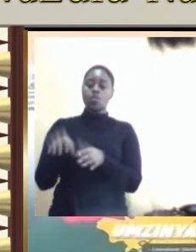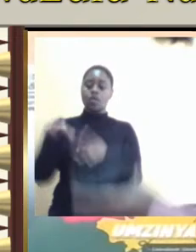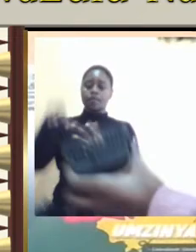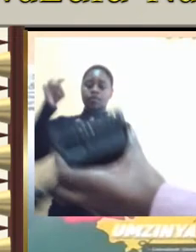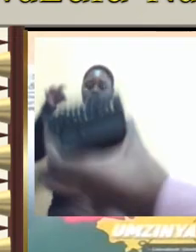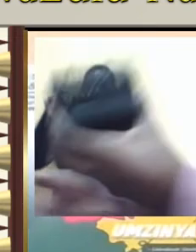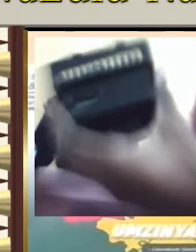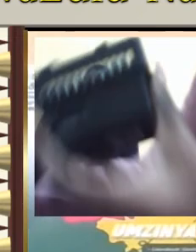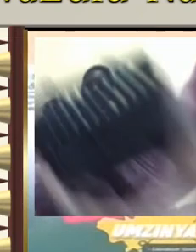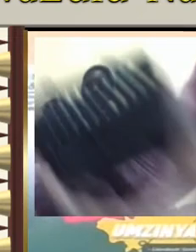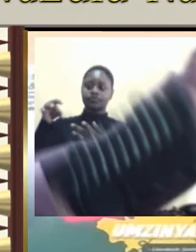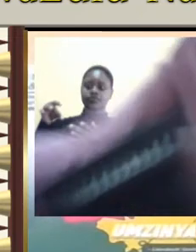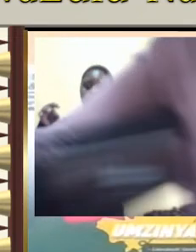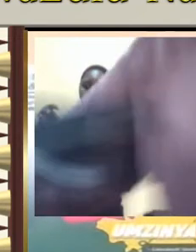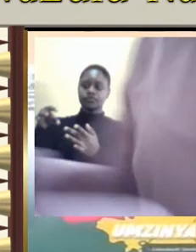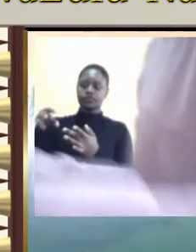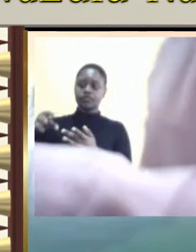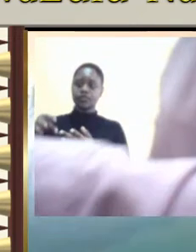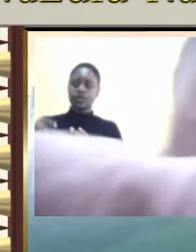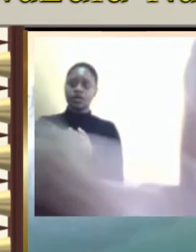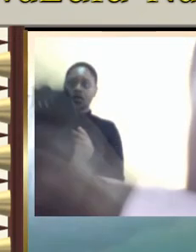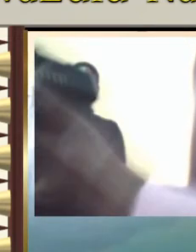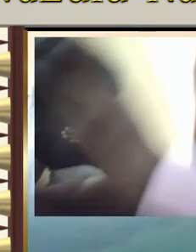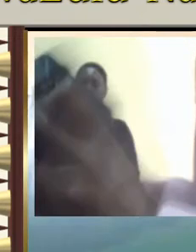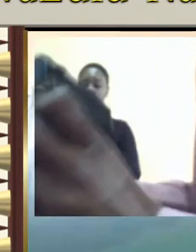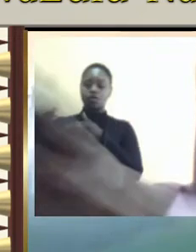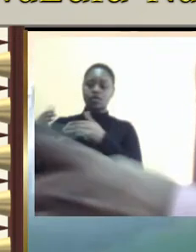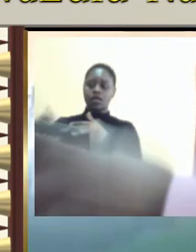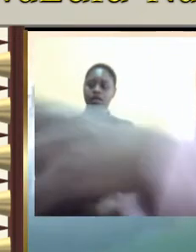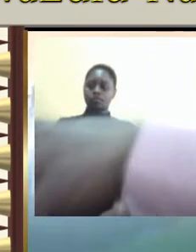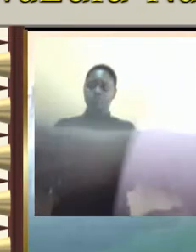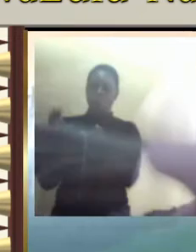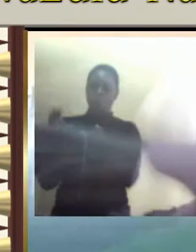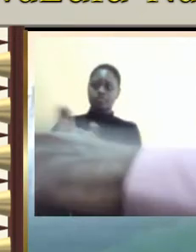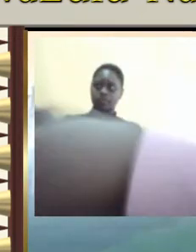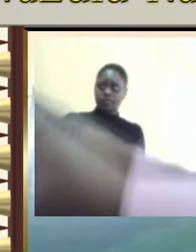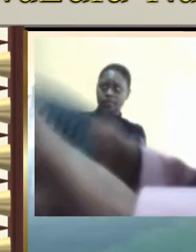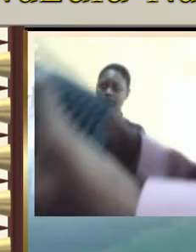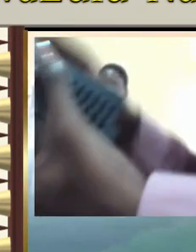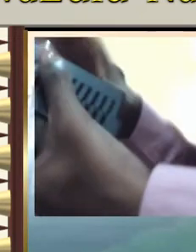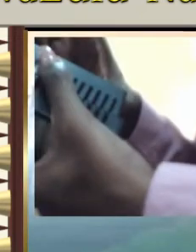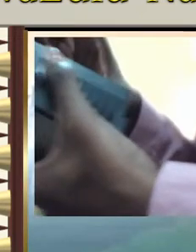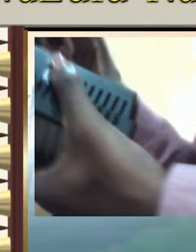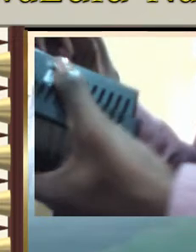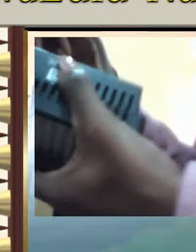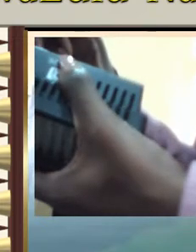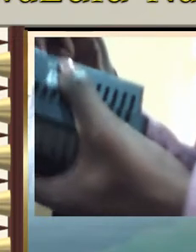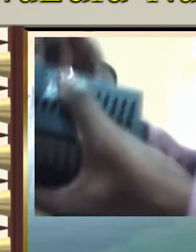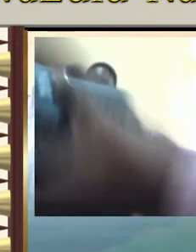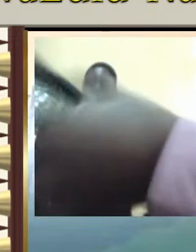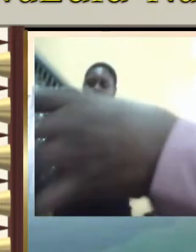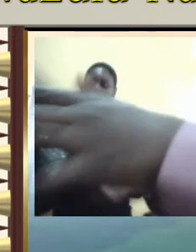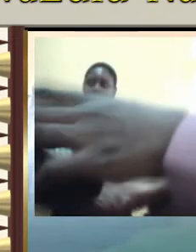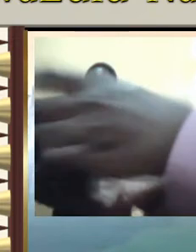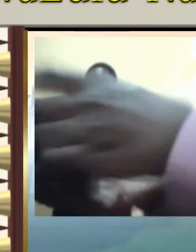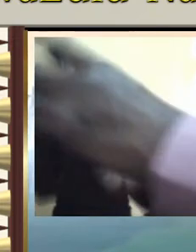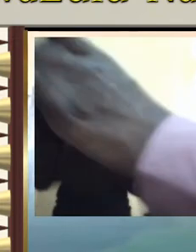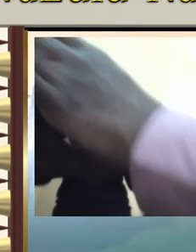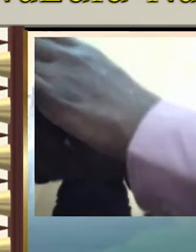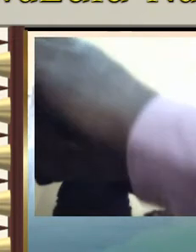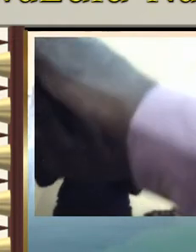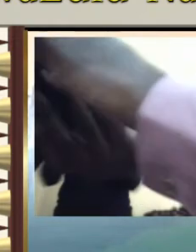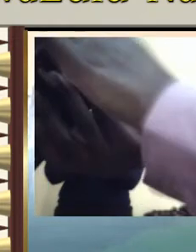ambitious initiative that unlocks 10,000 direct and indirect jobs for youth. Out of